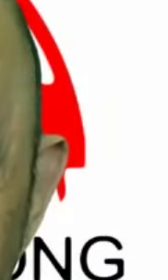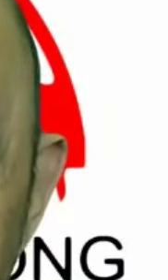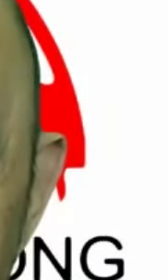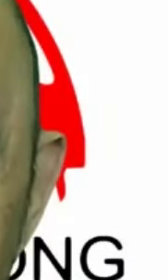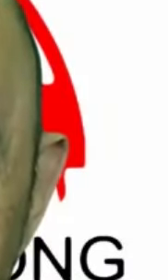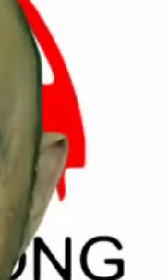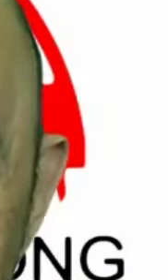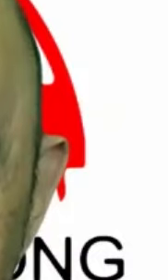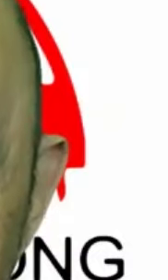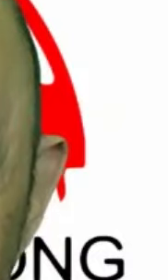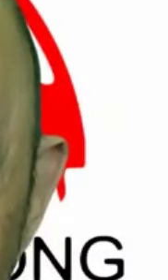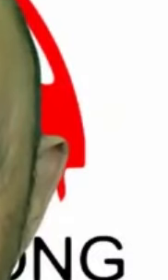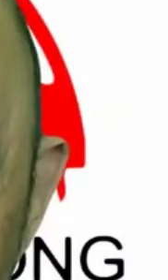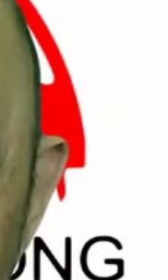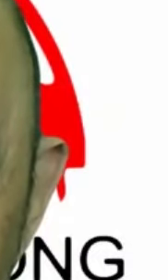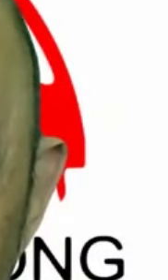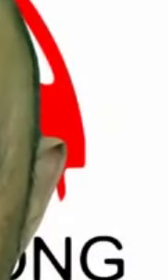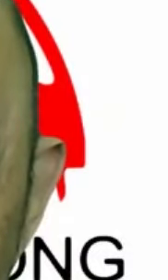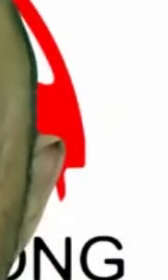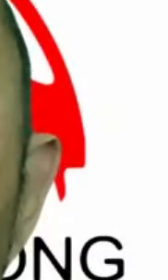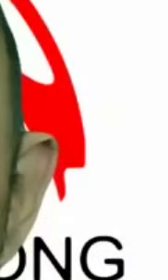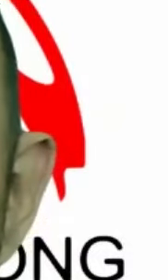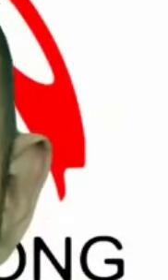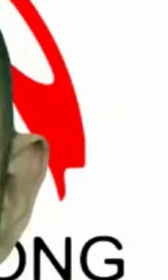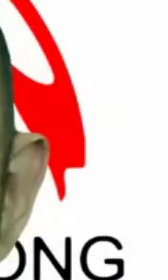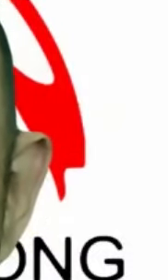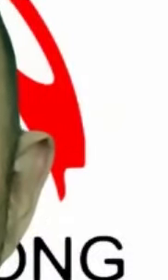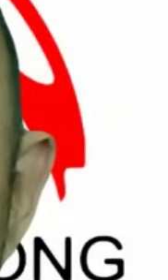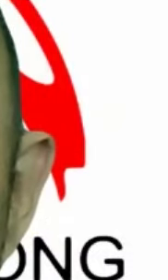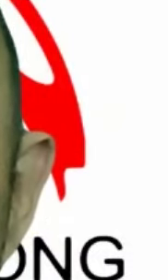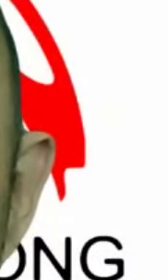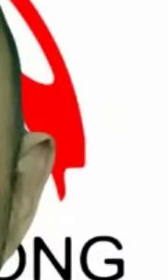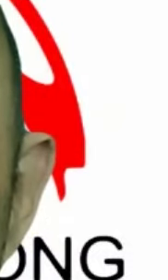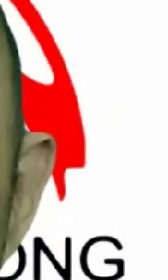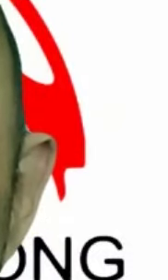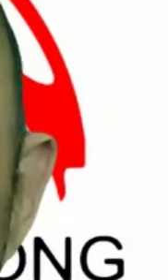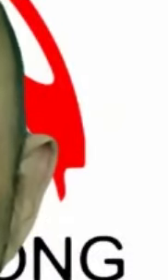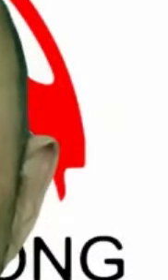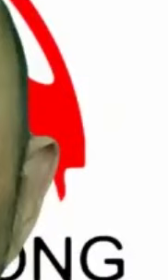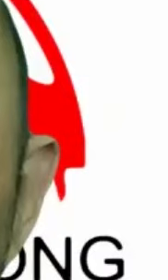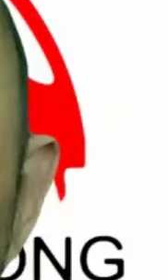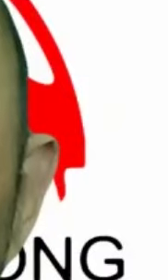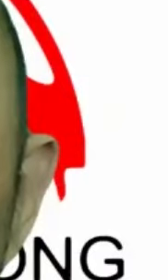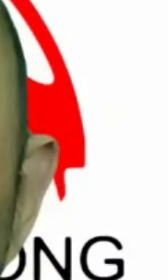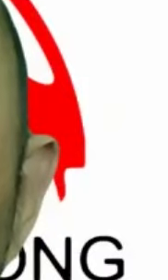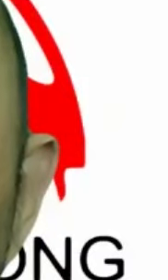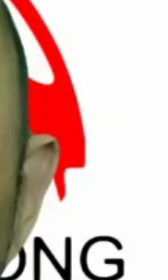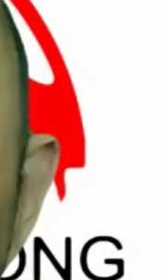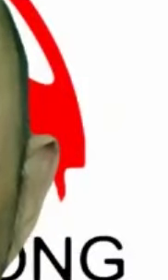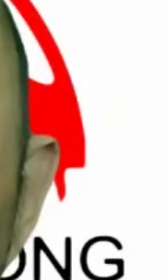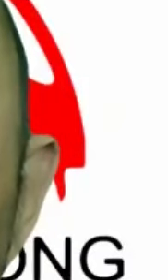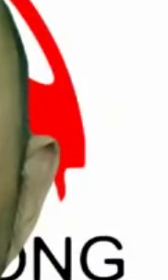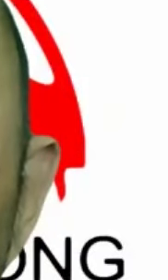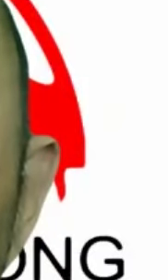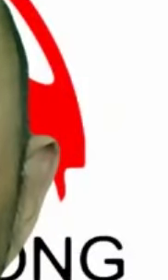help. We are not having the meaningful participation. We have a motto that is nothing about us without us.